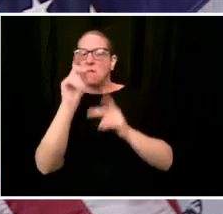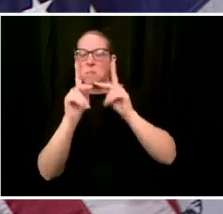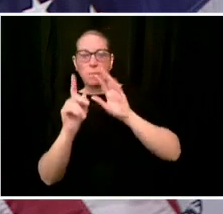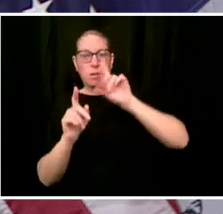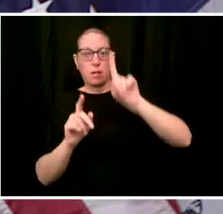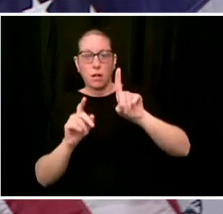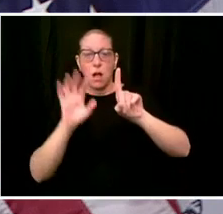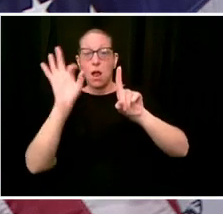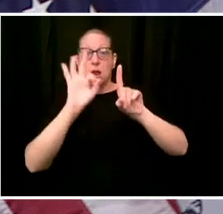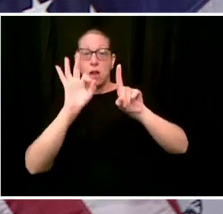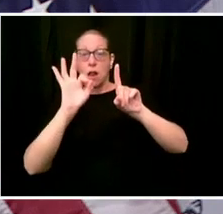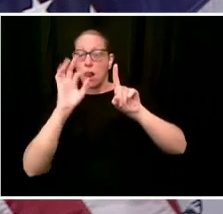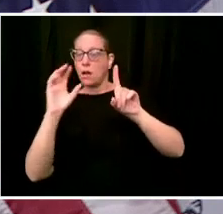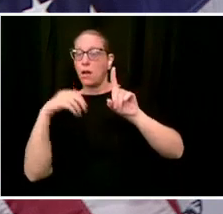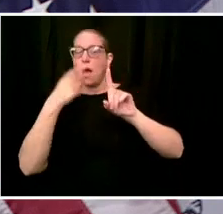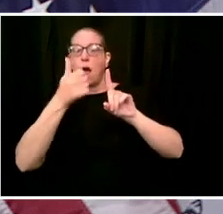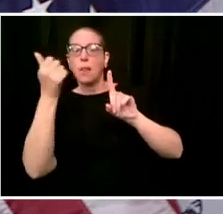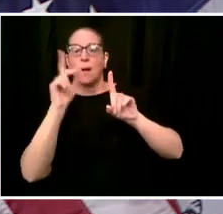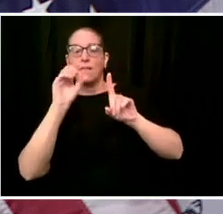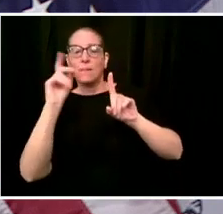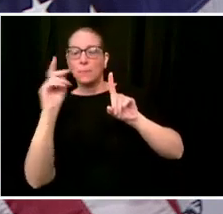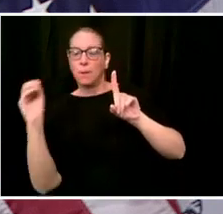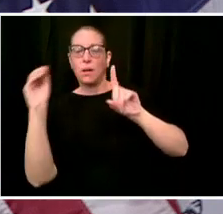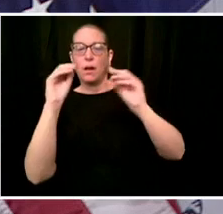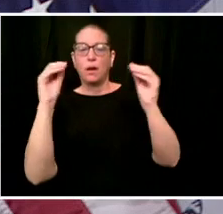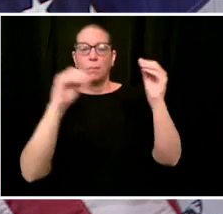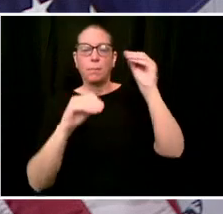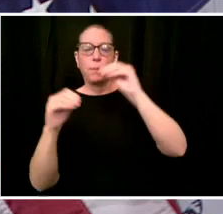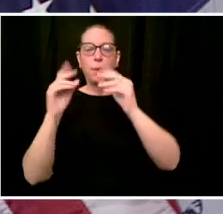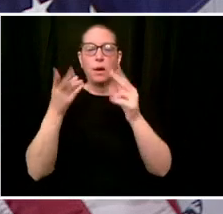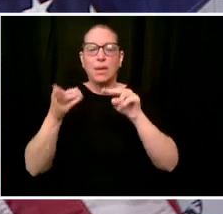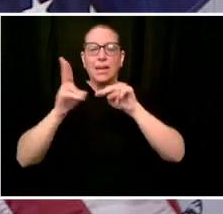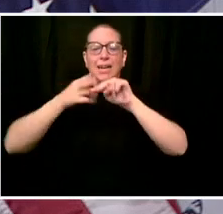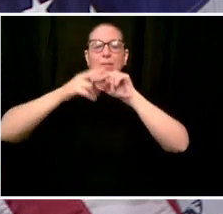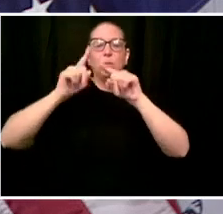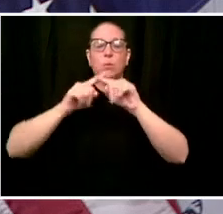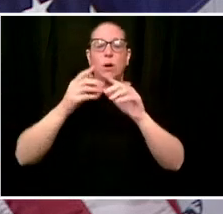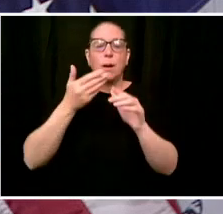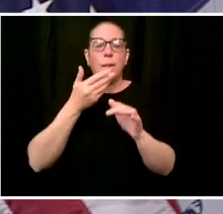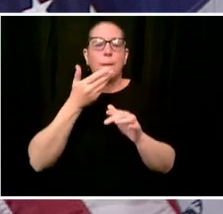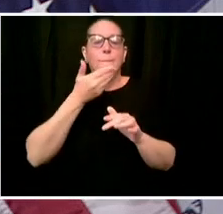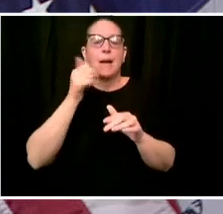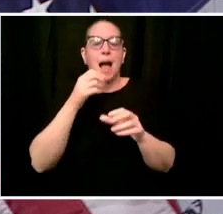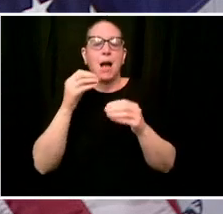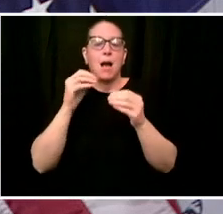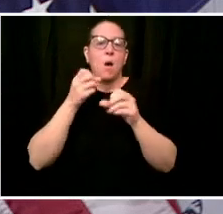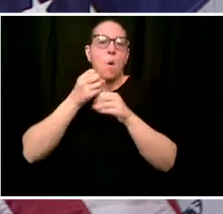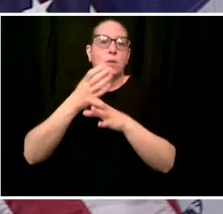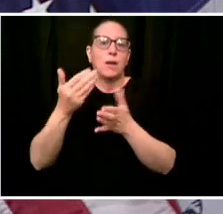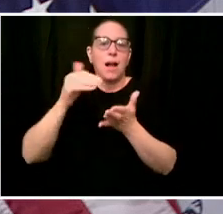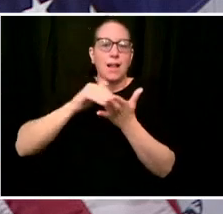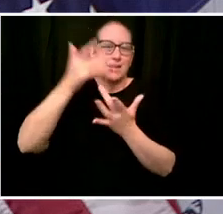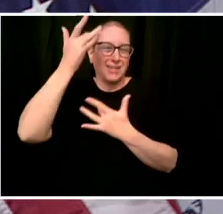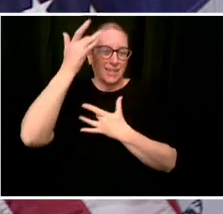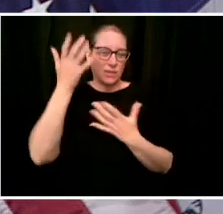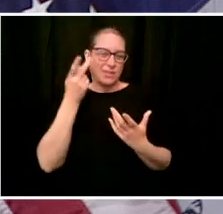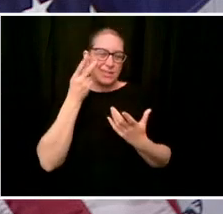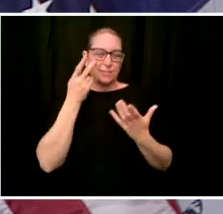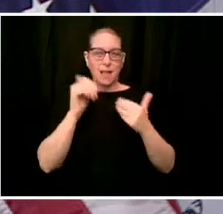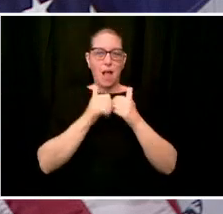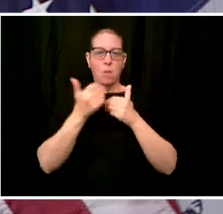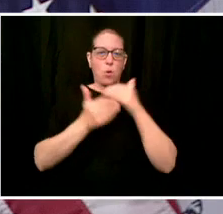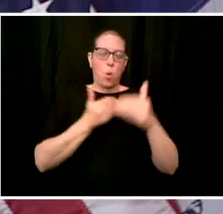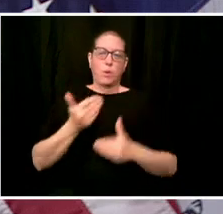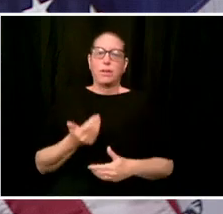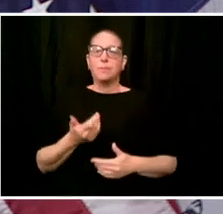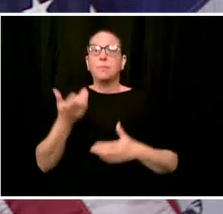team is plan A is everyone goes to school in early September. As usual, we're up and running, we're full